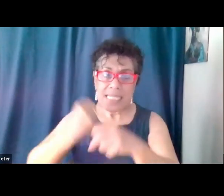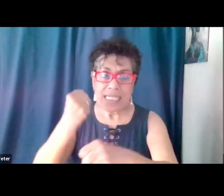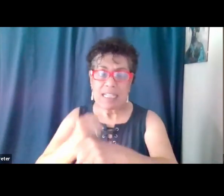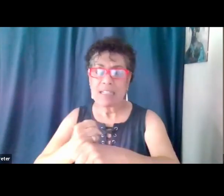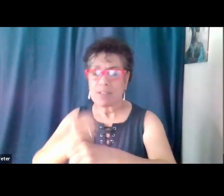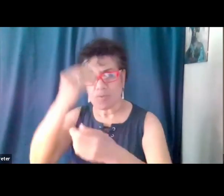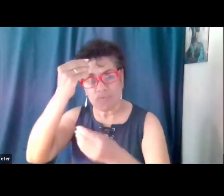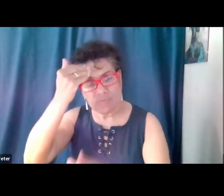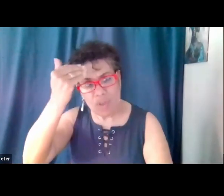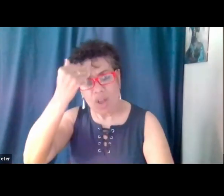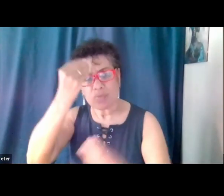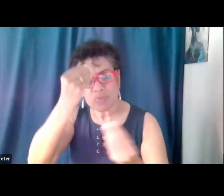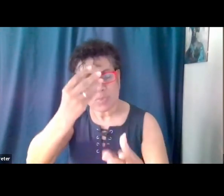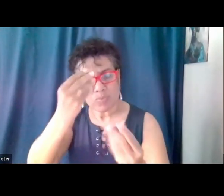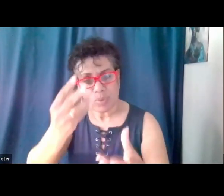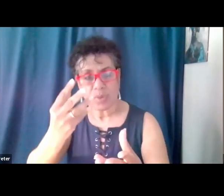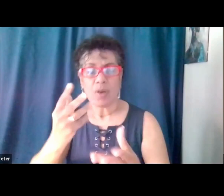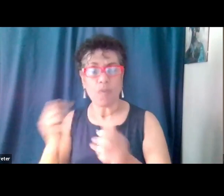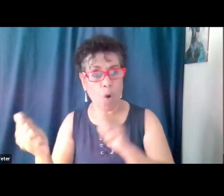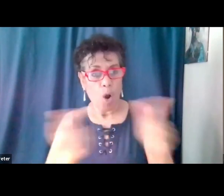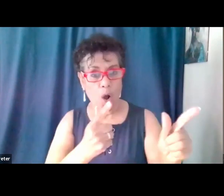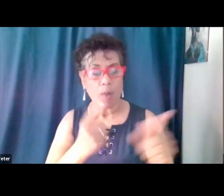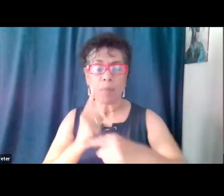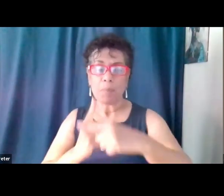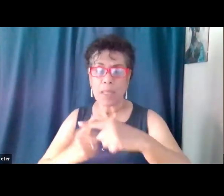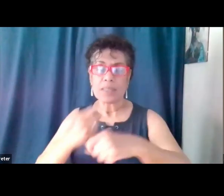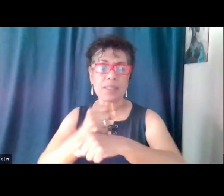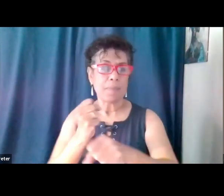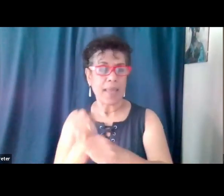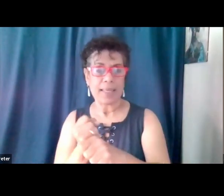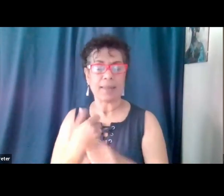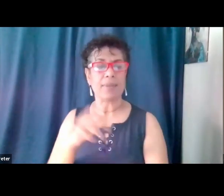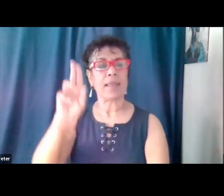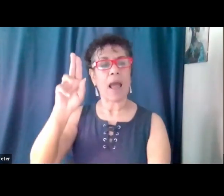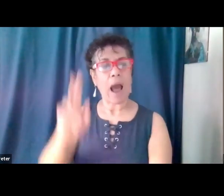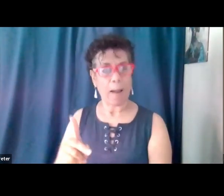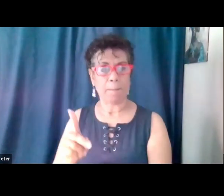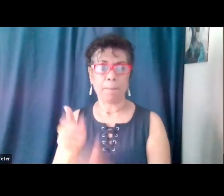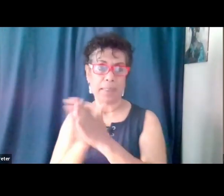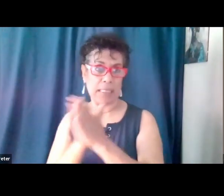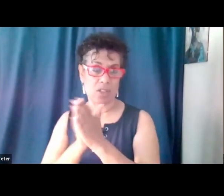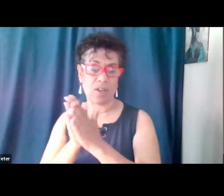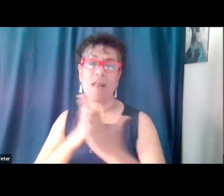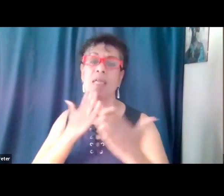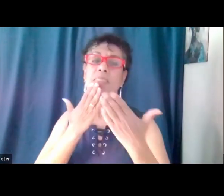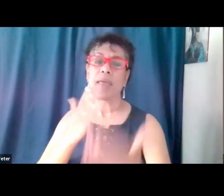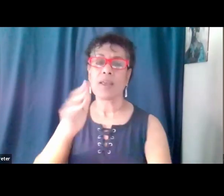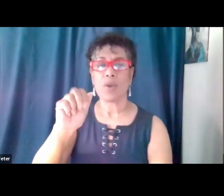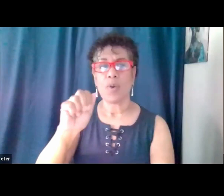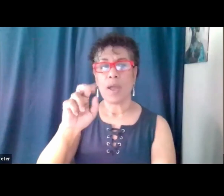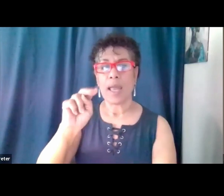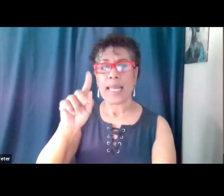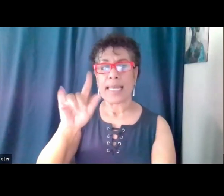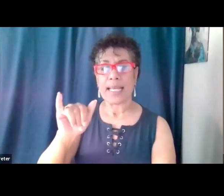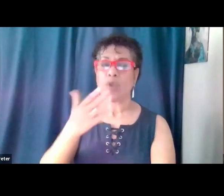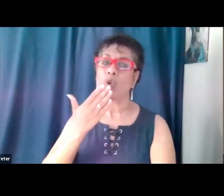us, including the creation of the UP initiative, but so much. Anita, thank you and good luck